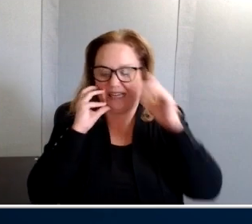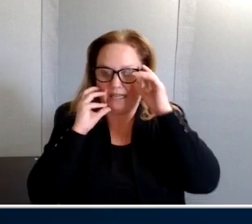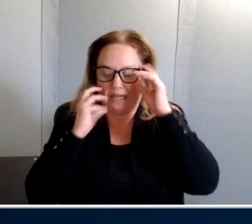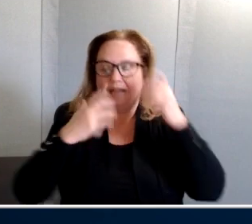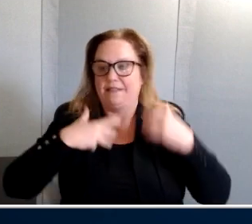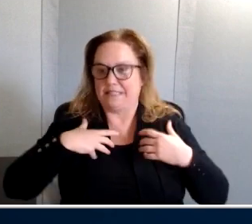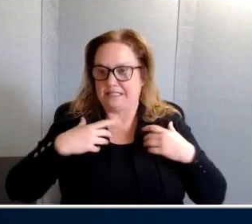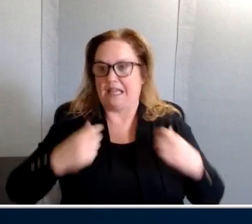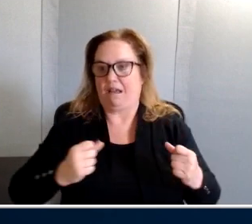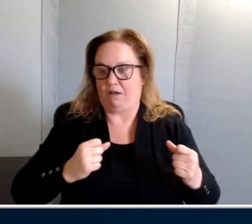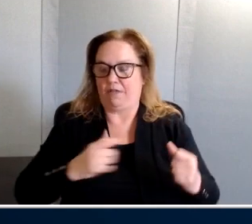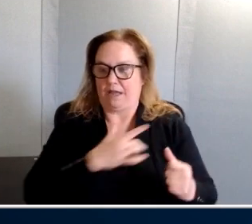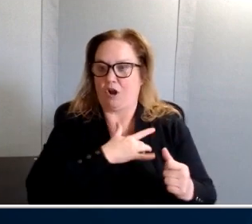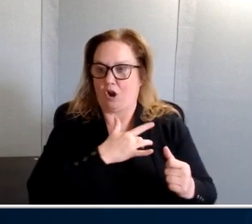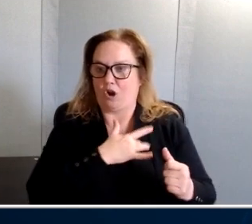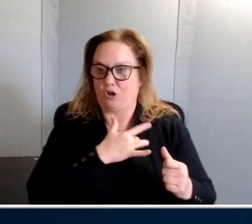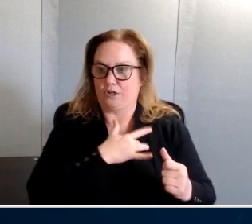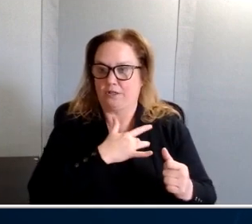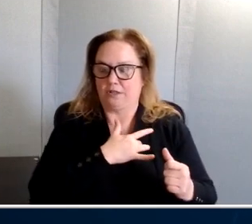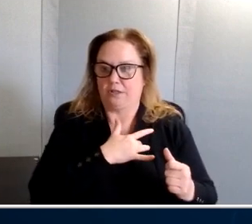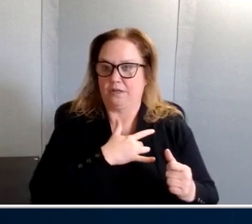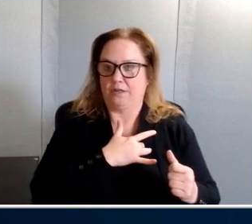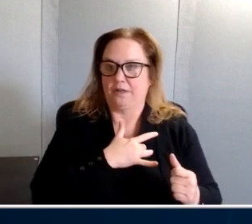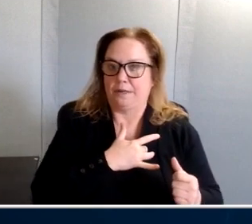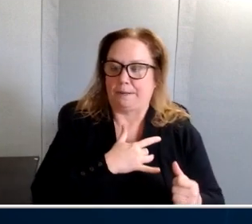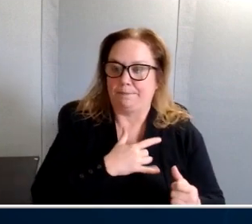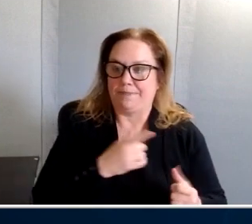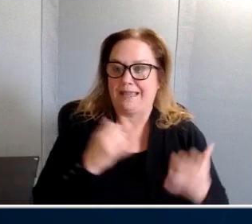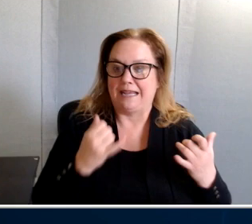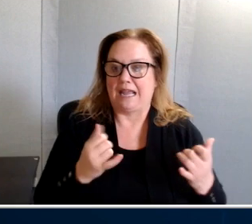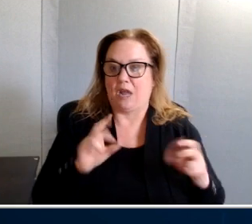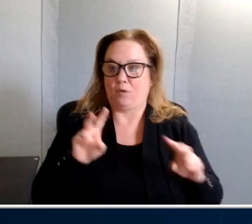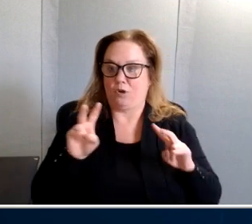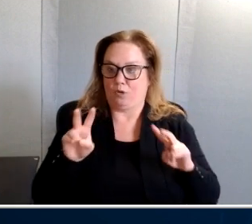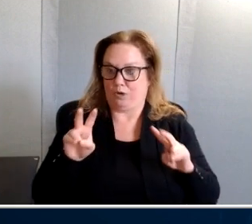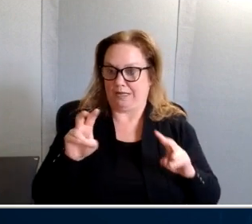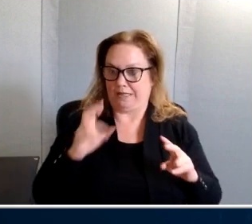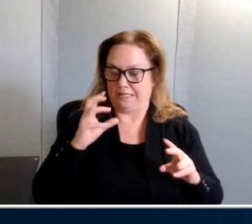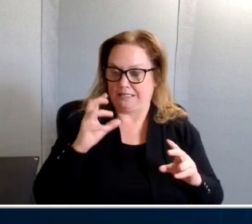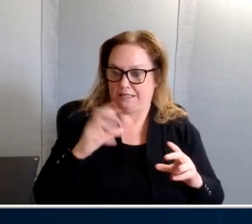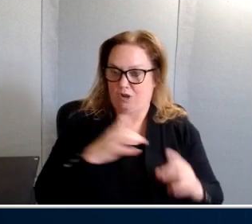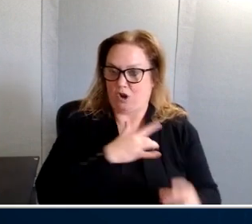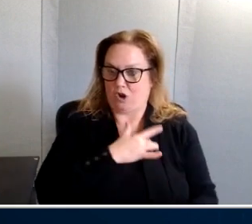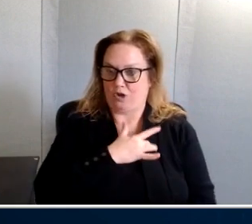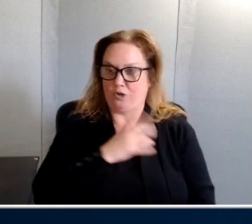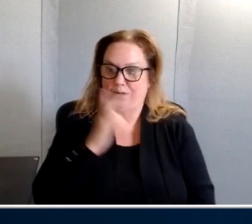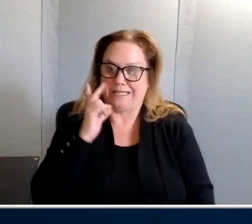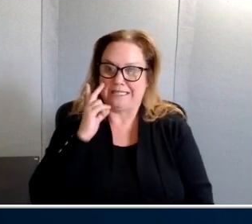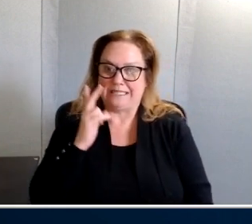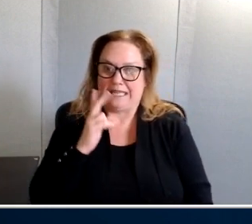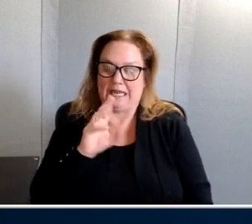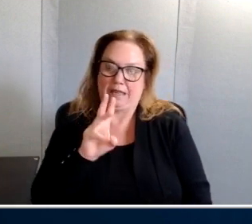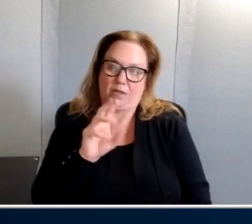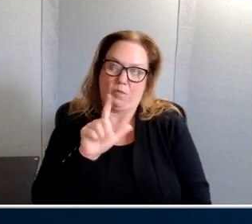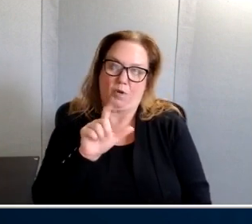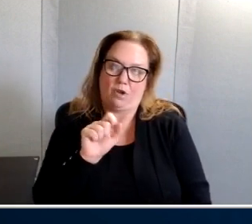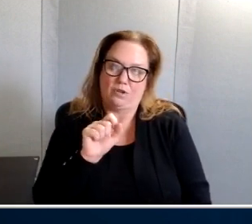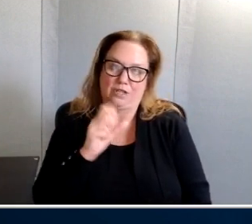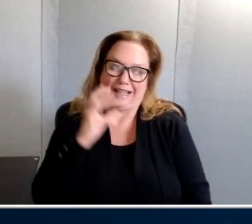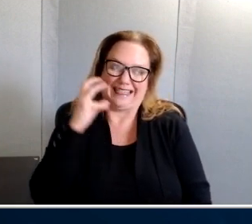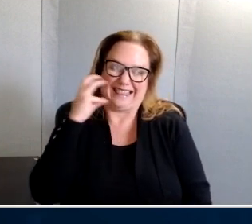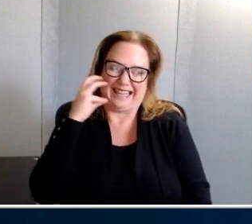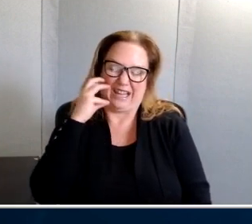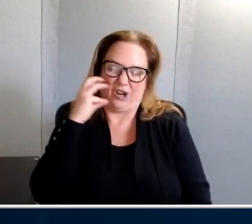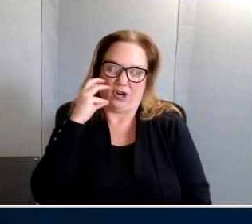heart that looks very good. Now, when you look at this heart, as you can see, that these walls look much thicker on that